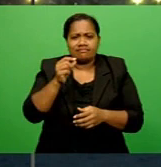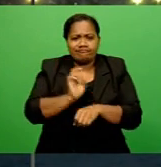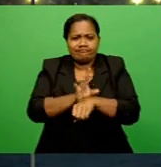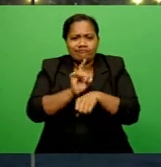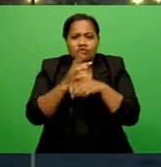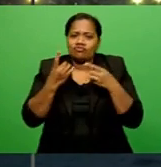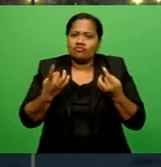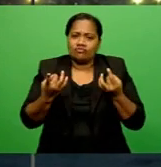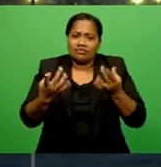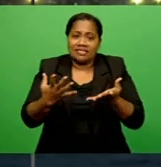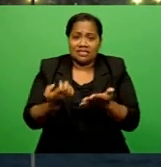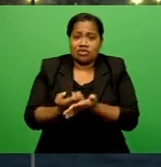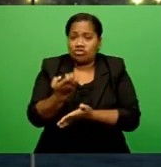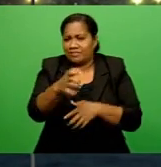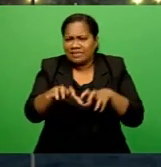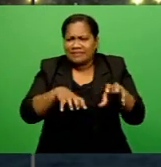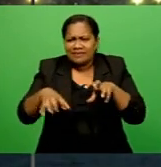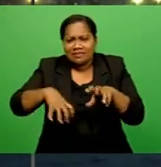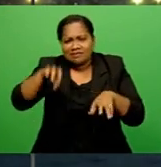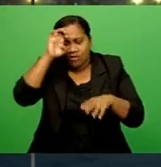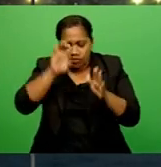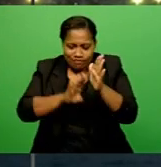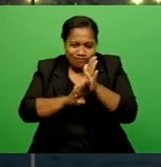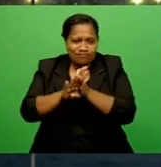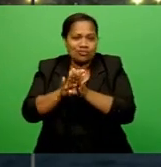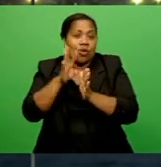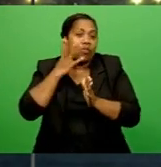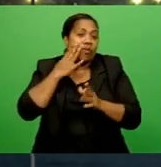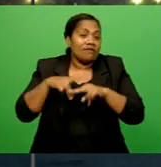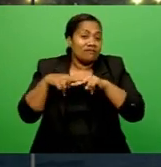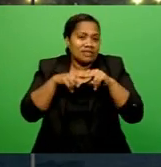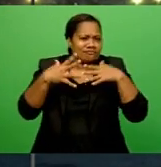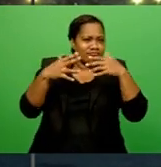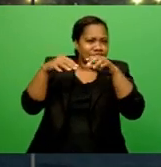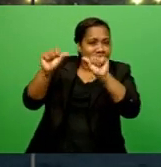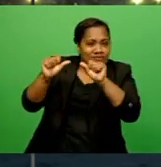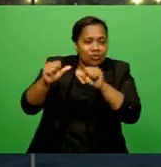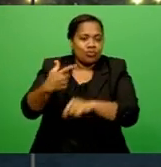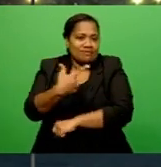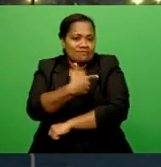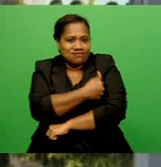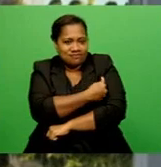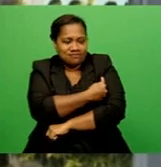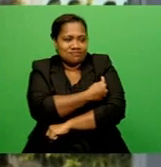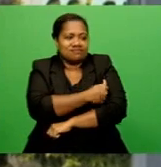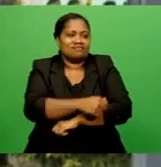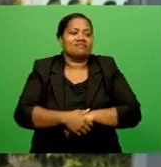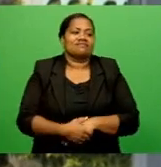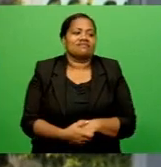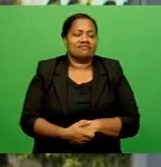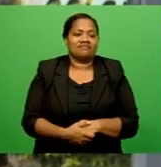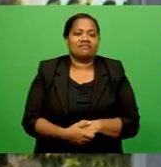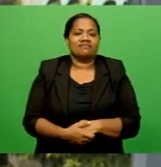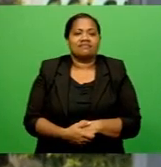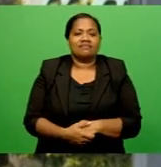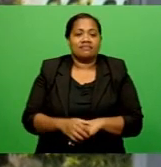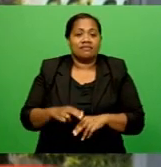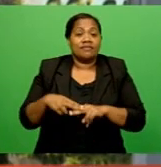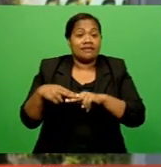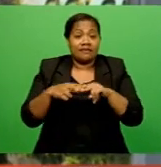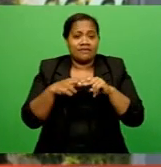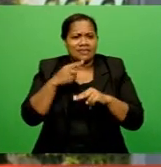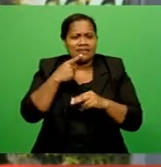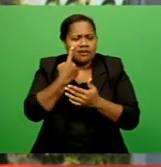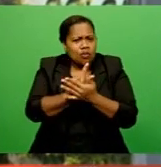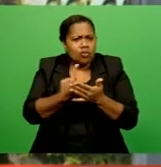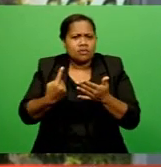as economic activities are expected to pick up once Fiji is successful with the vaccine. Fiji says she will only